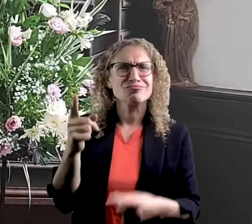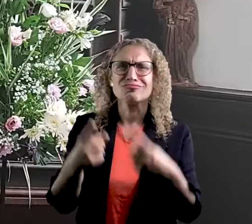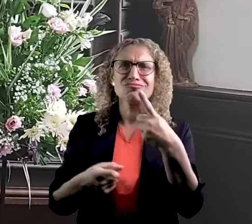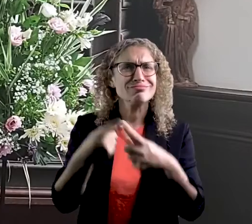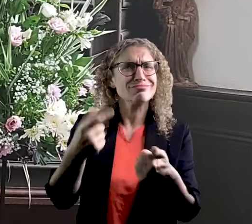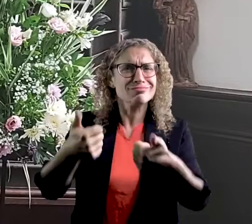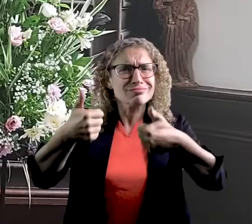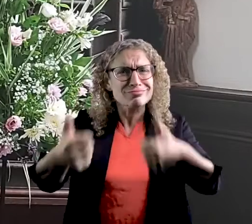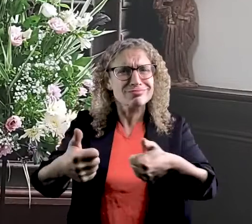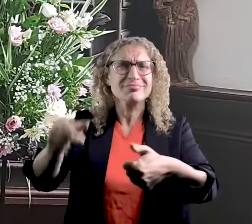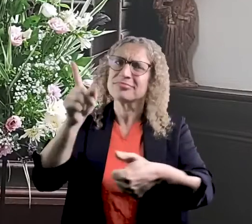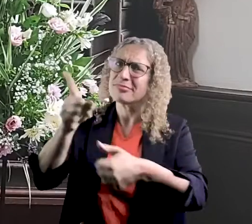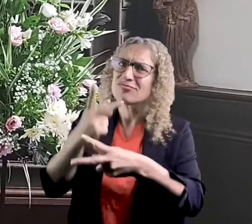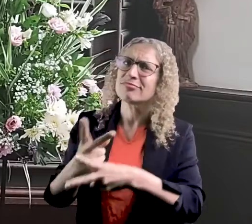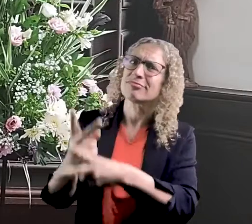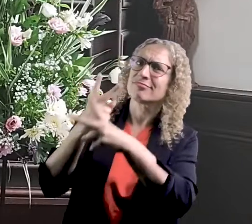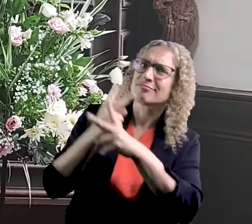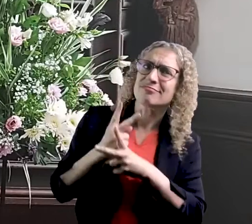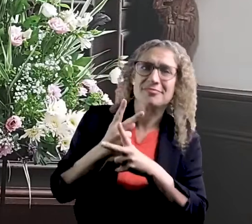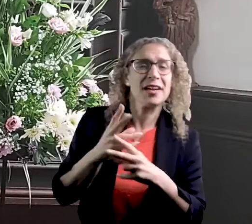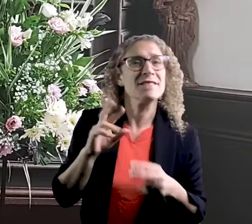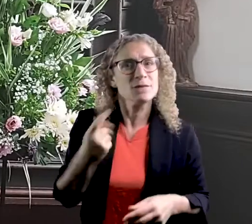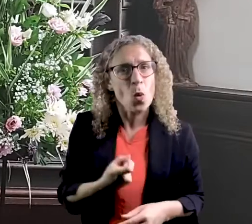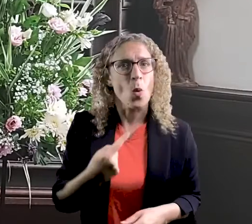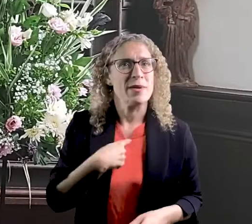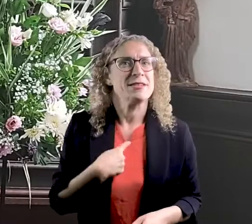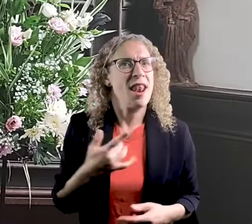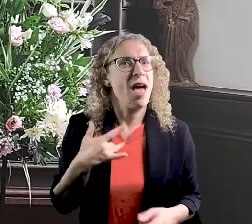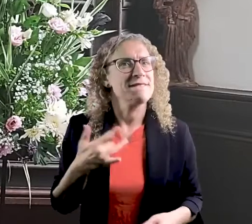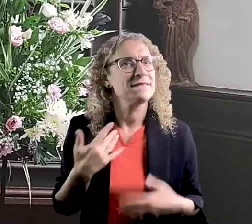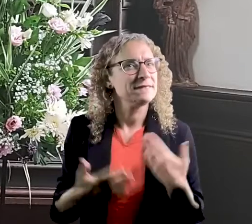that God was active in my life.